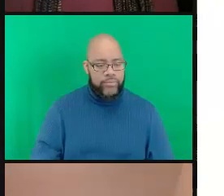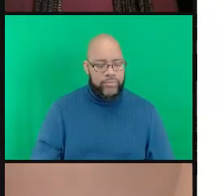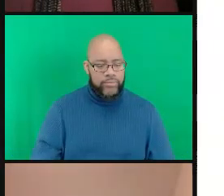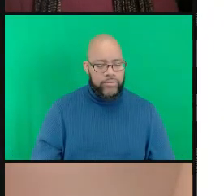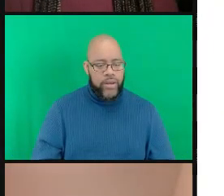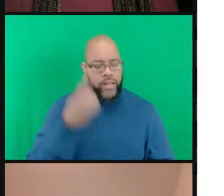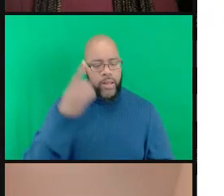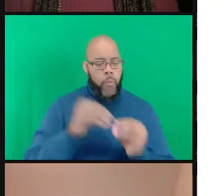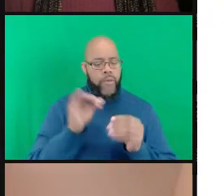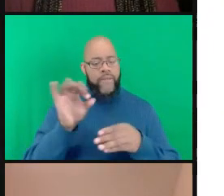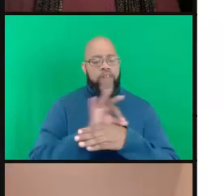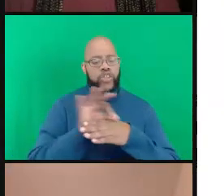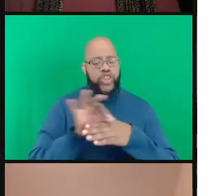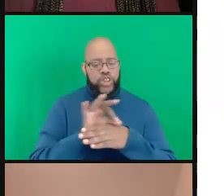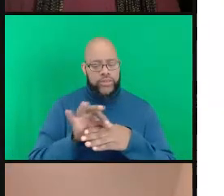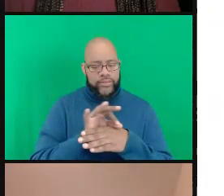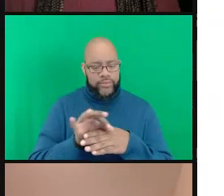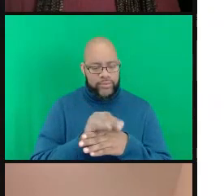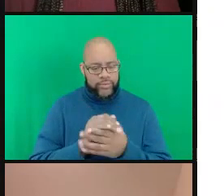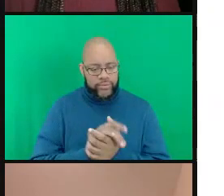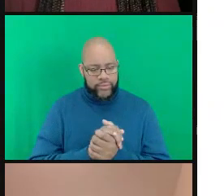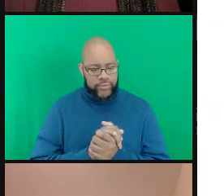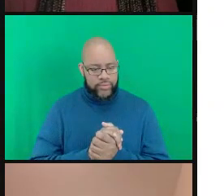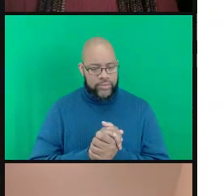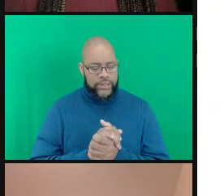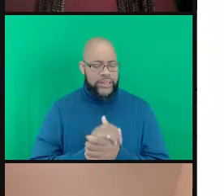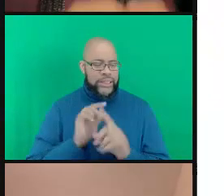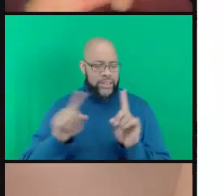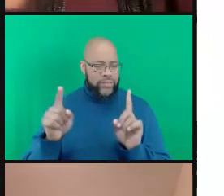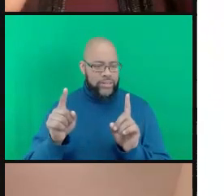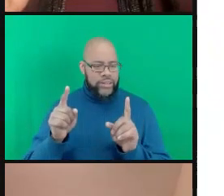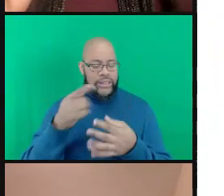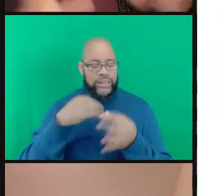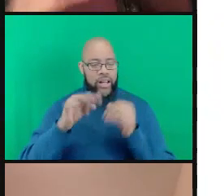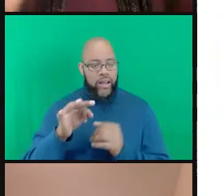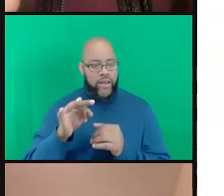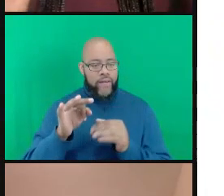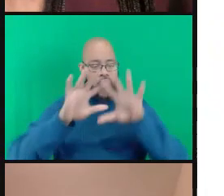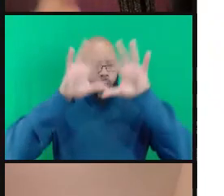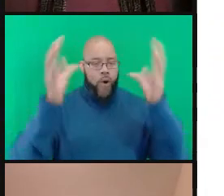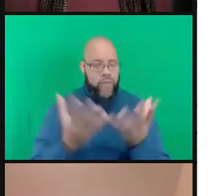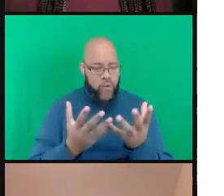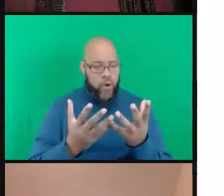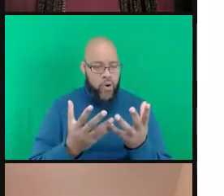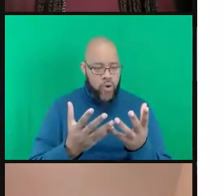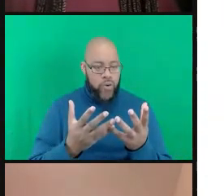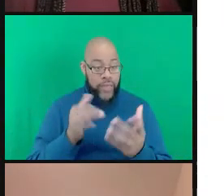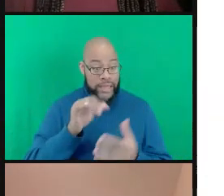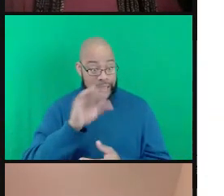like the functional differences as opposed to the overall, are the cells there?